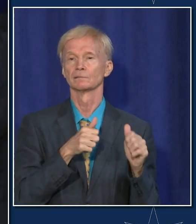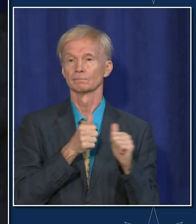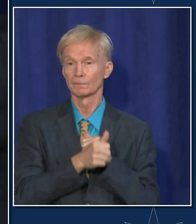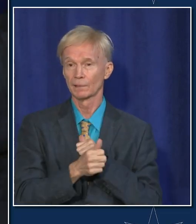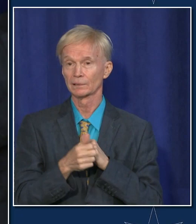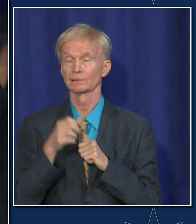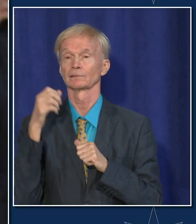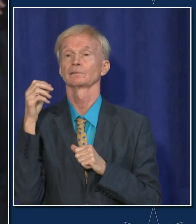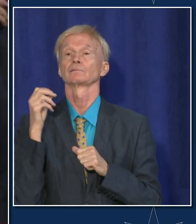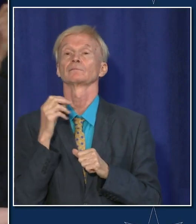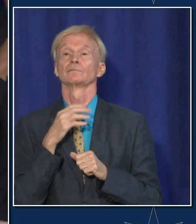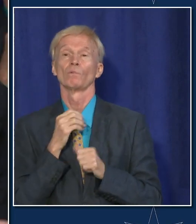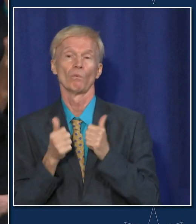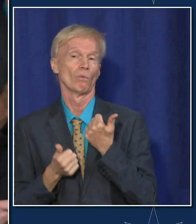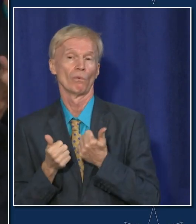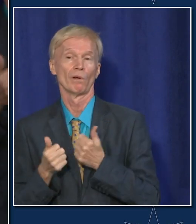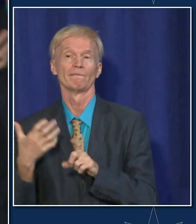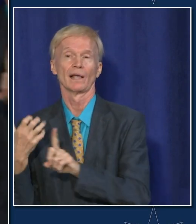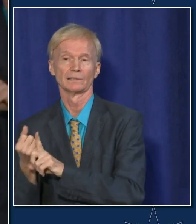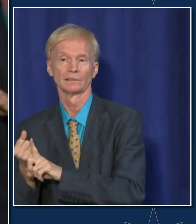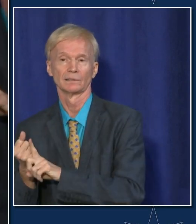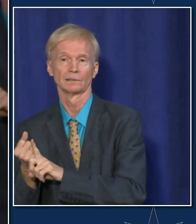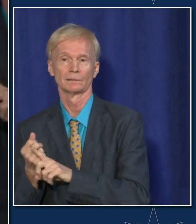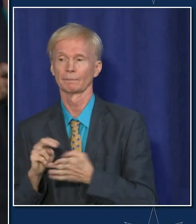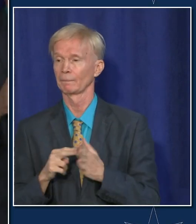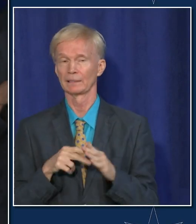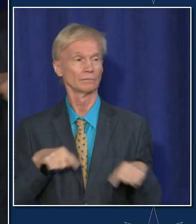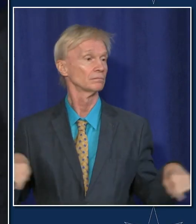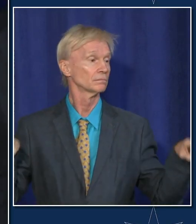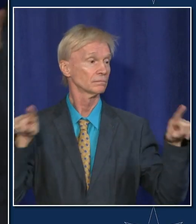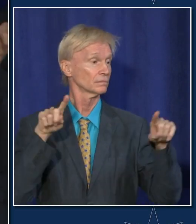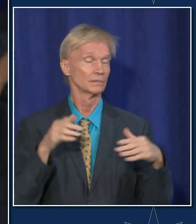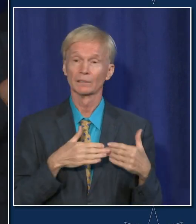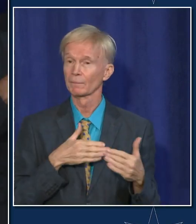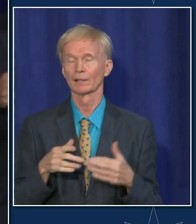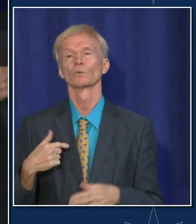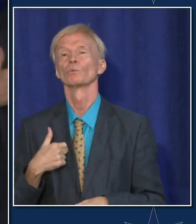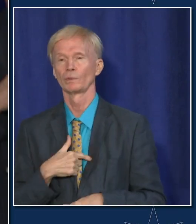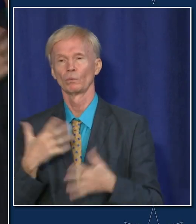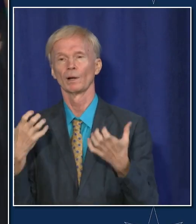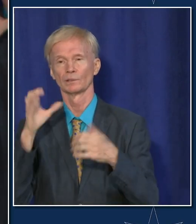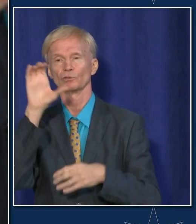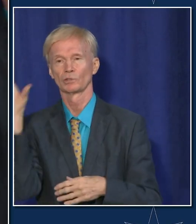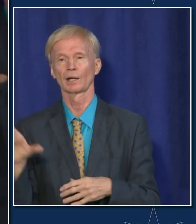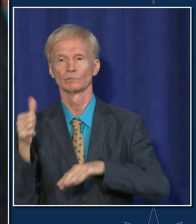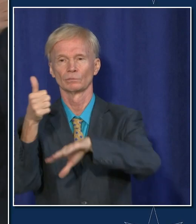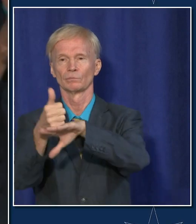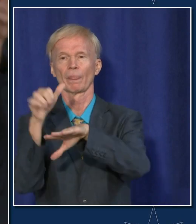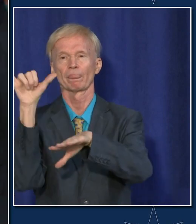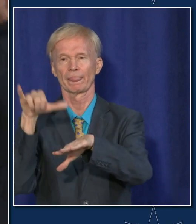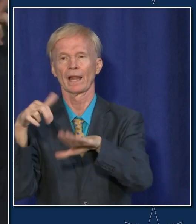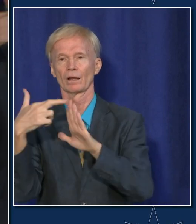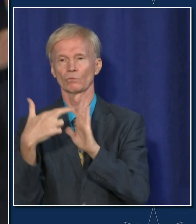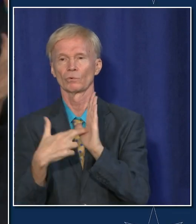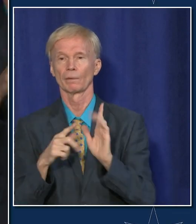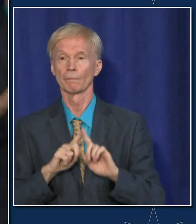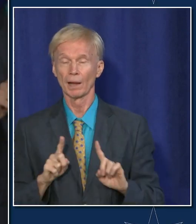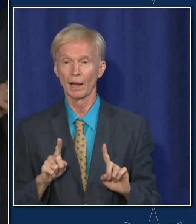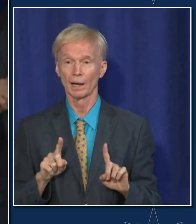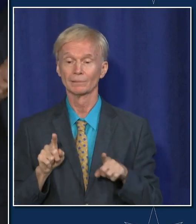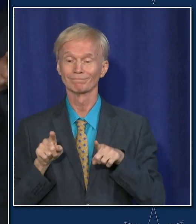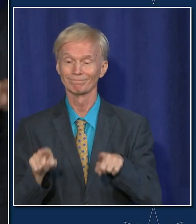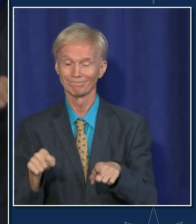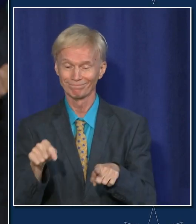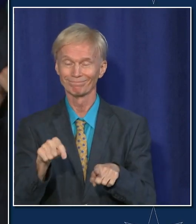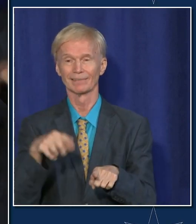we worked with Lala to say, even if this isn't the standard in the industry, this is something we want to do here in Chicago. But paired with that is the outdoor